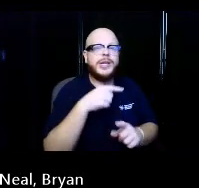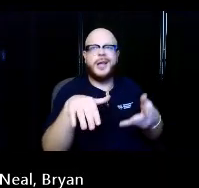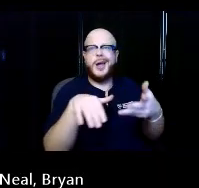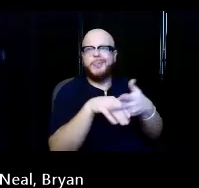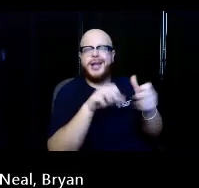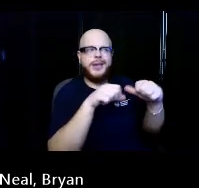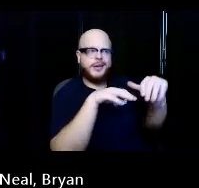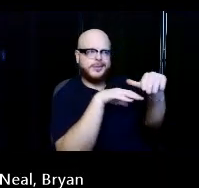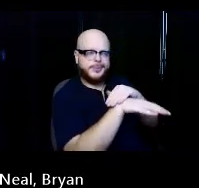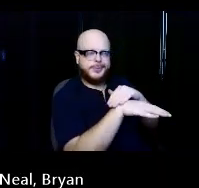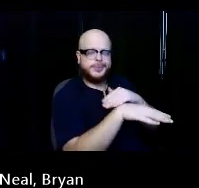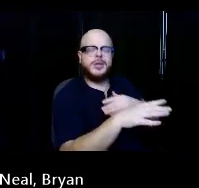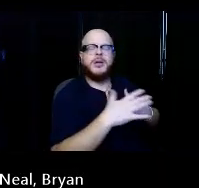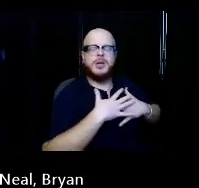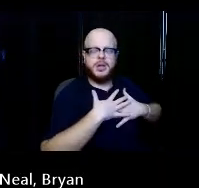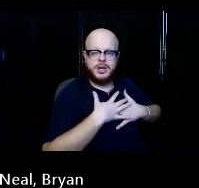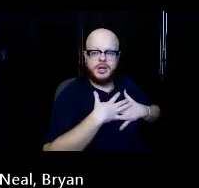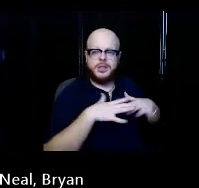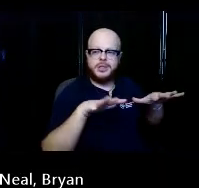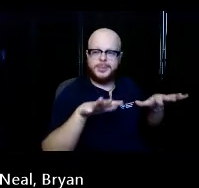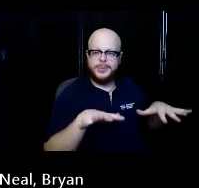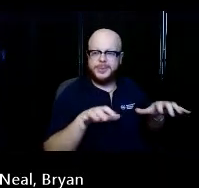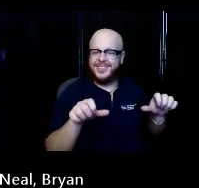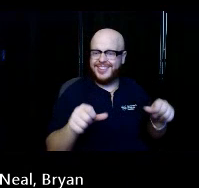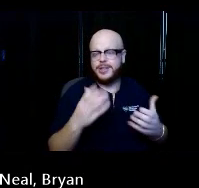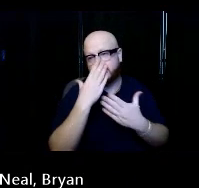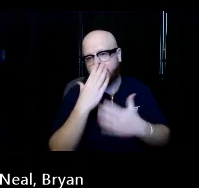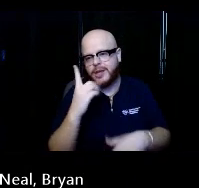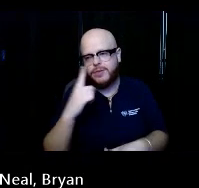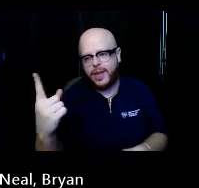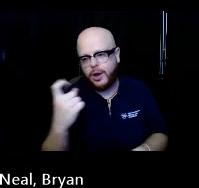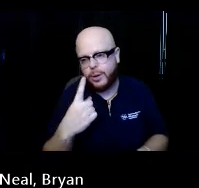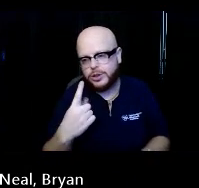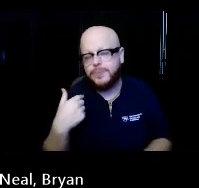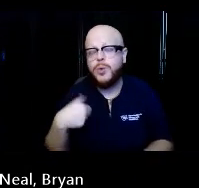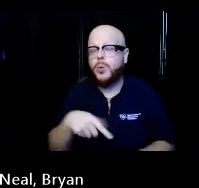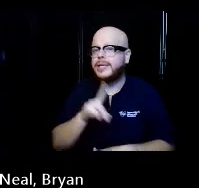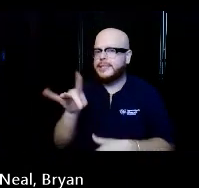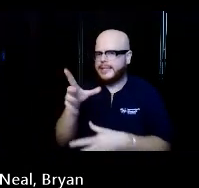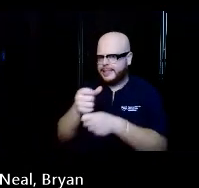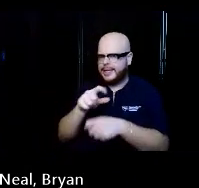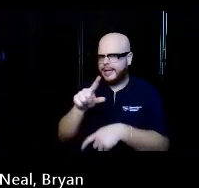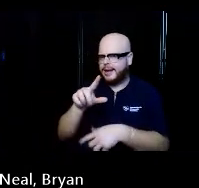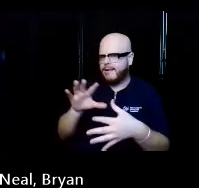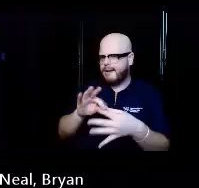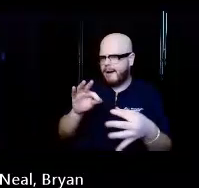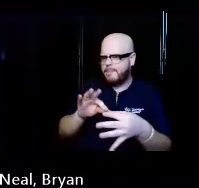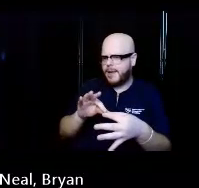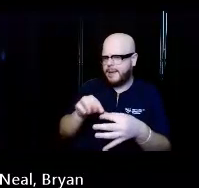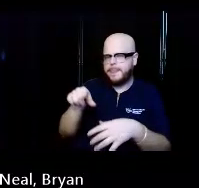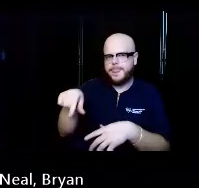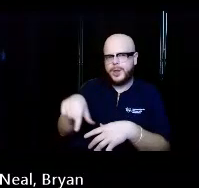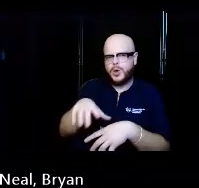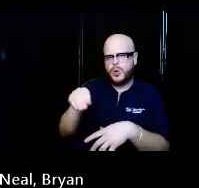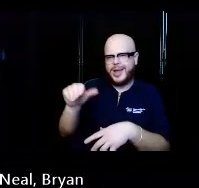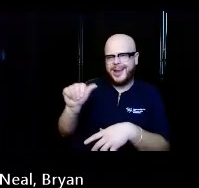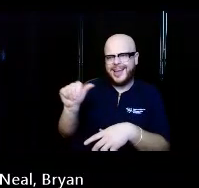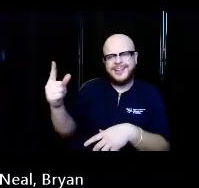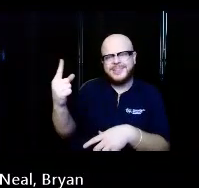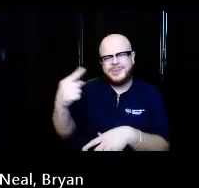thank you for that question. We did receive a comment in the Q&A that wasn't a question, but somebody was saying that they would love